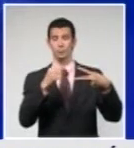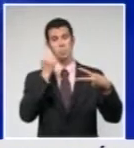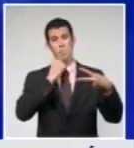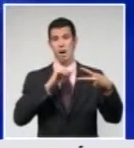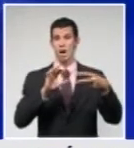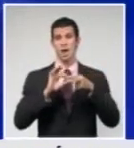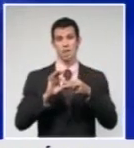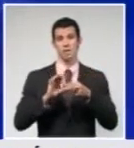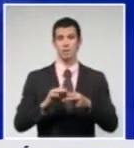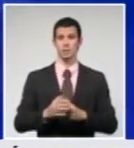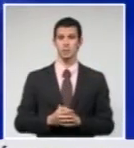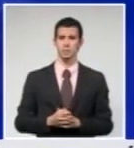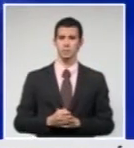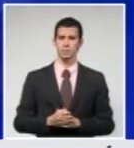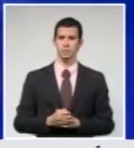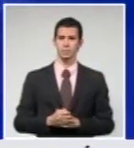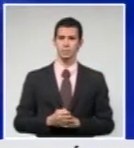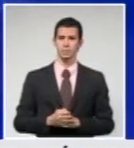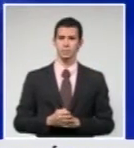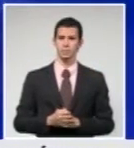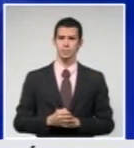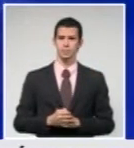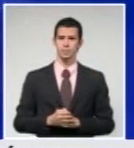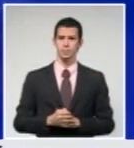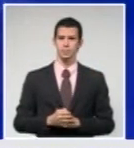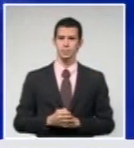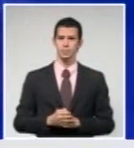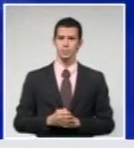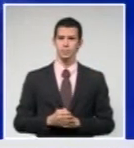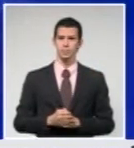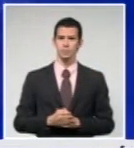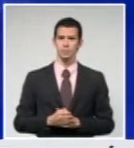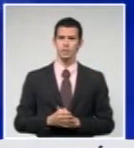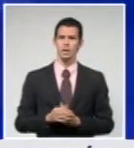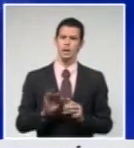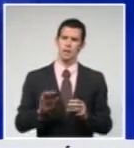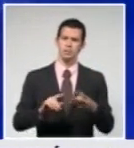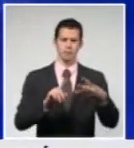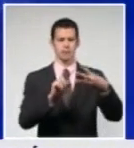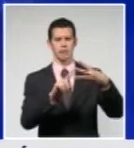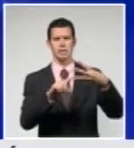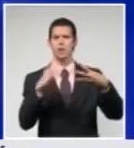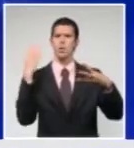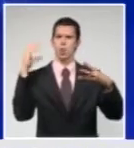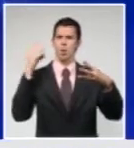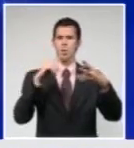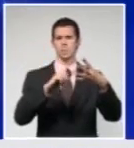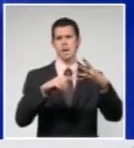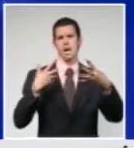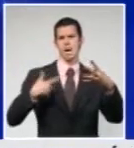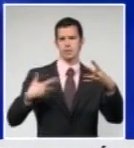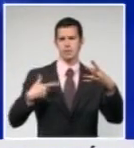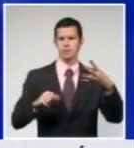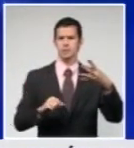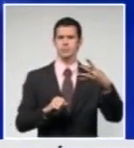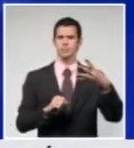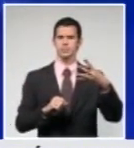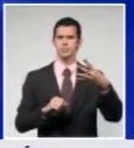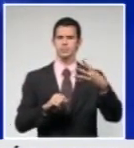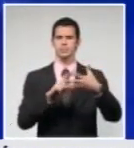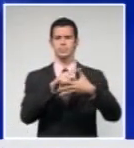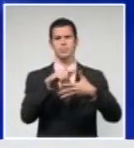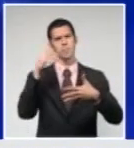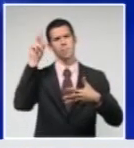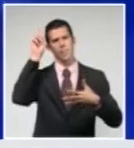Chile, Canada, Ecuador, Bolivia, Panama, the Dominican Republic, Guatemala,